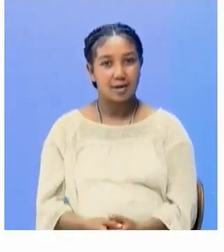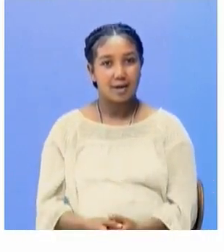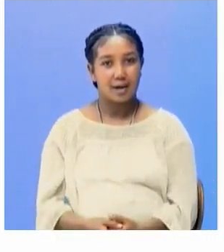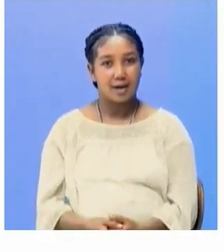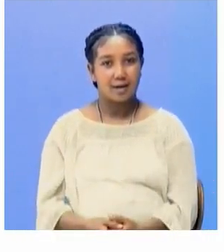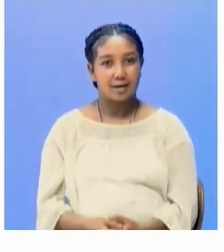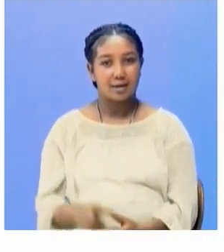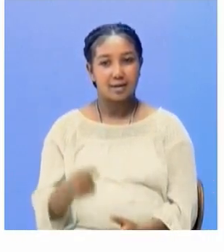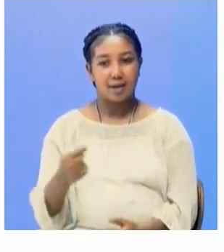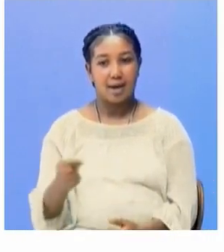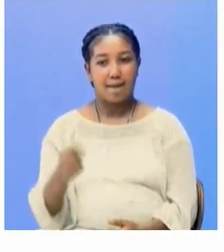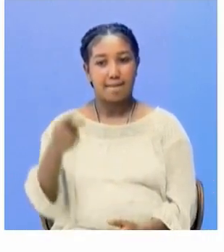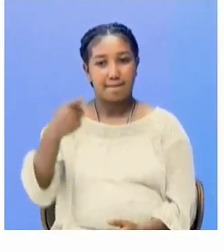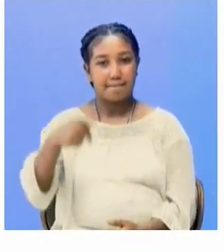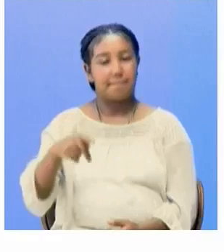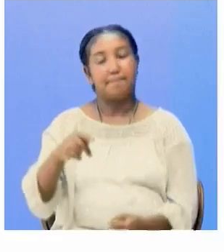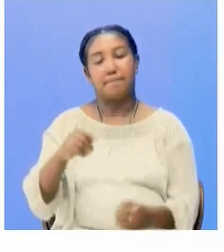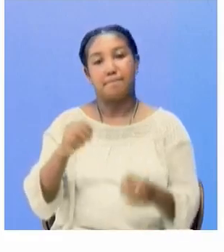the project.